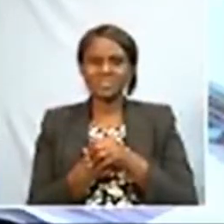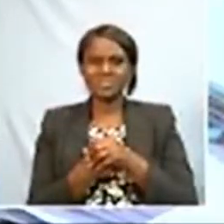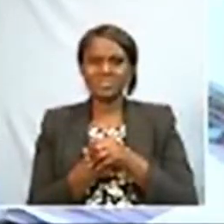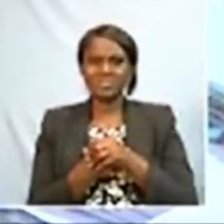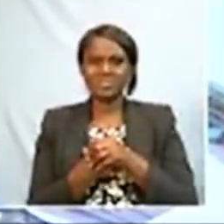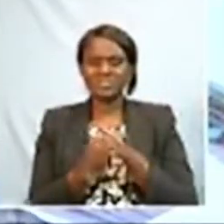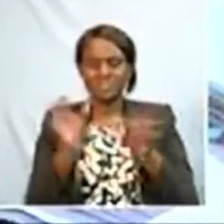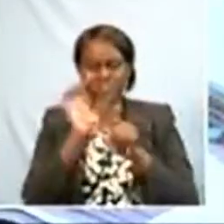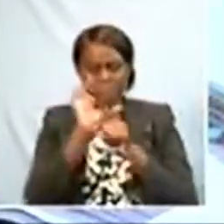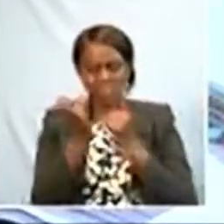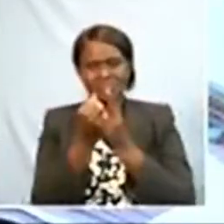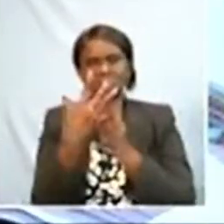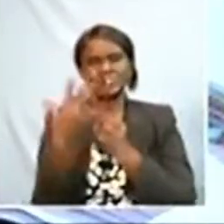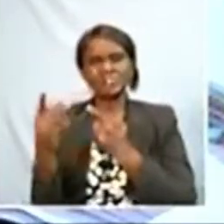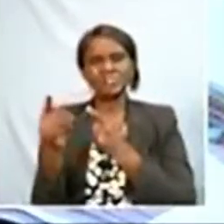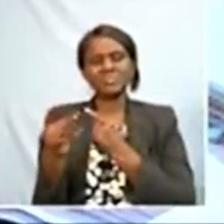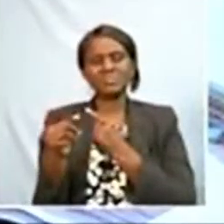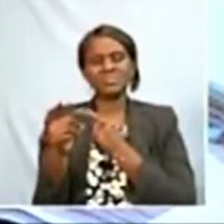It's a cultural thing.